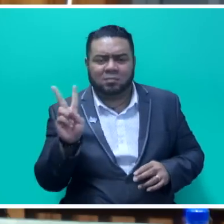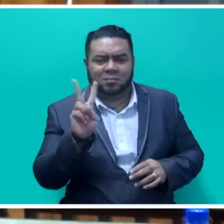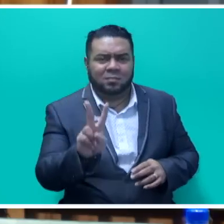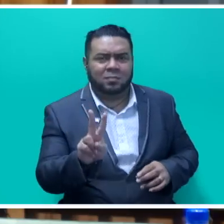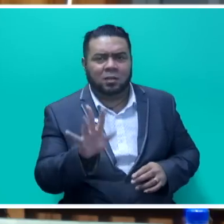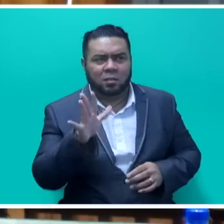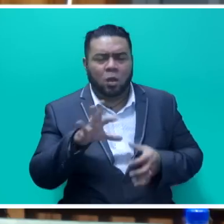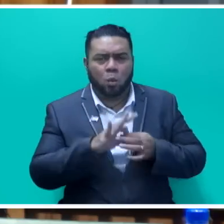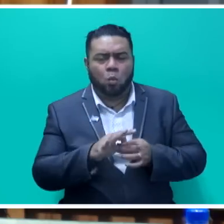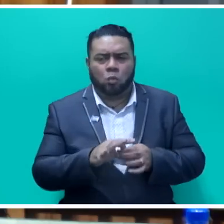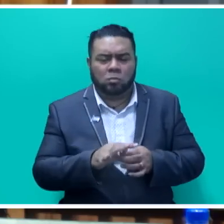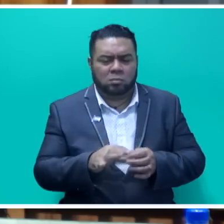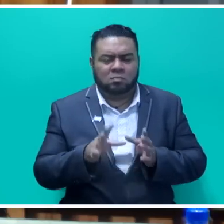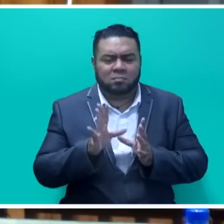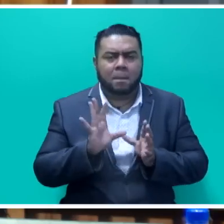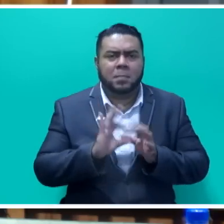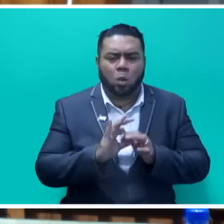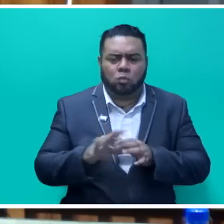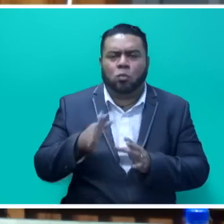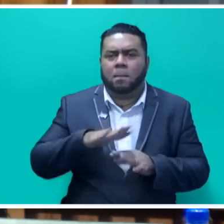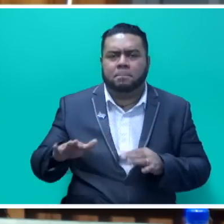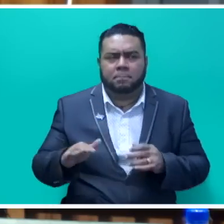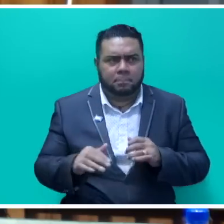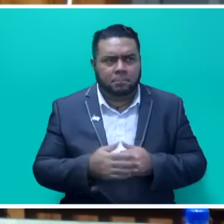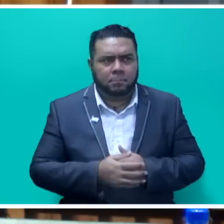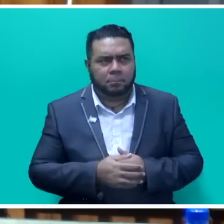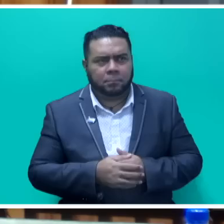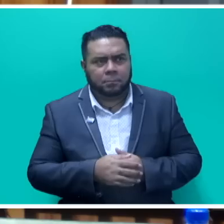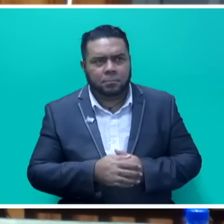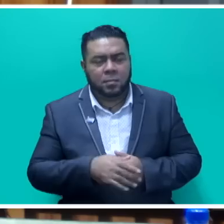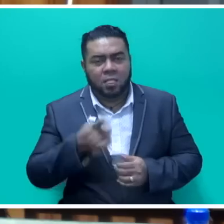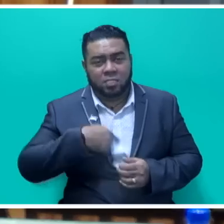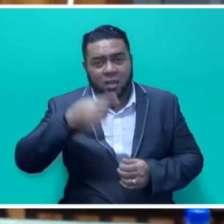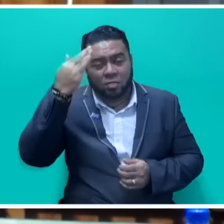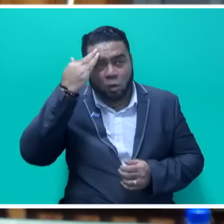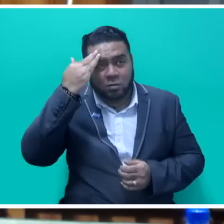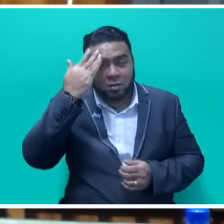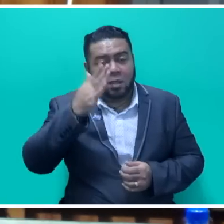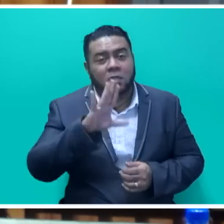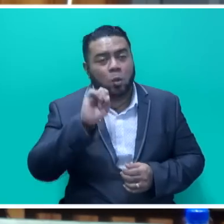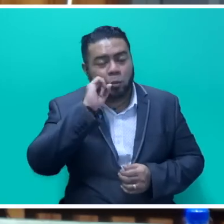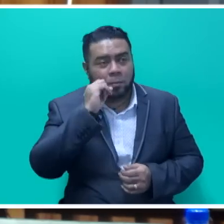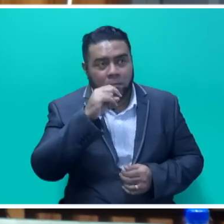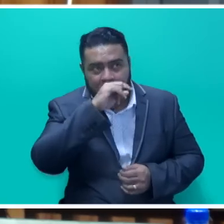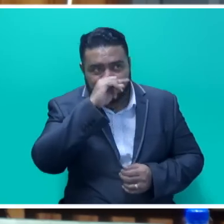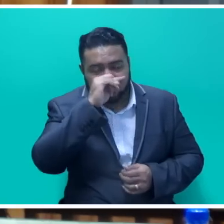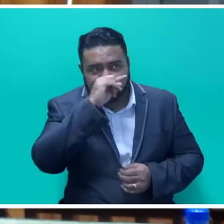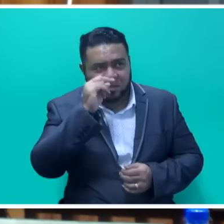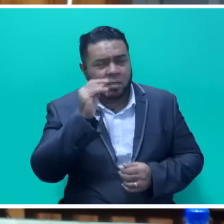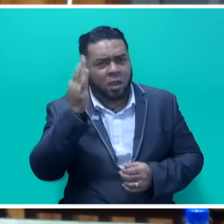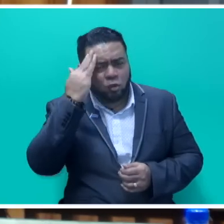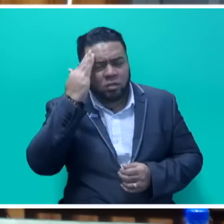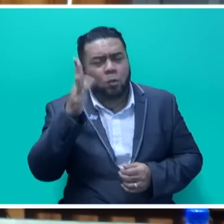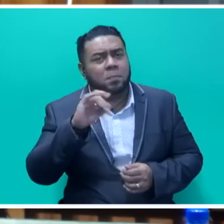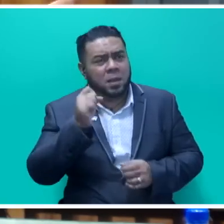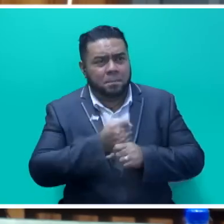country like their own personal property. And they thought that they will be in power for eternity. In fact, the honorable leader of the